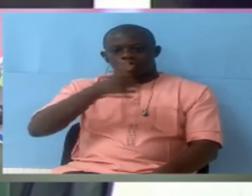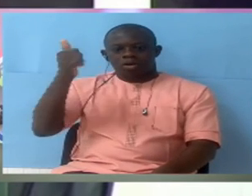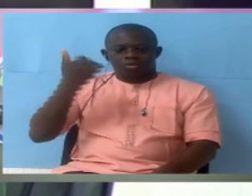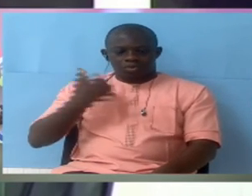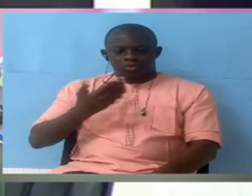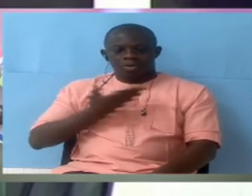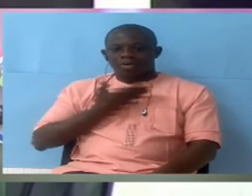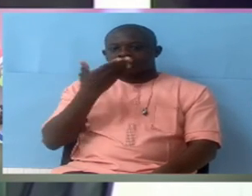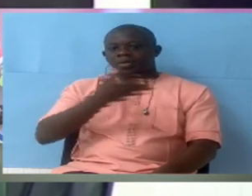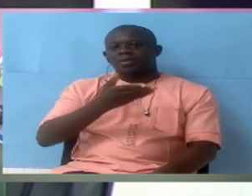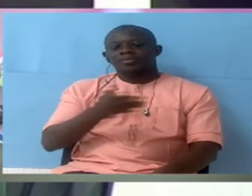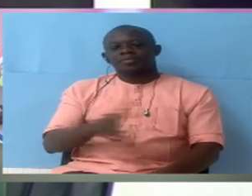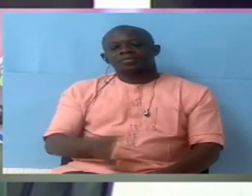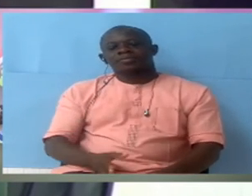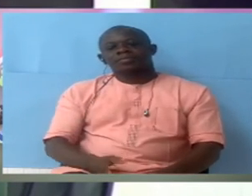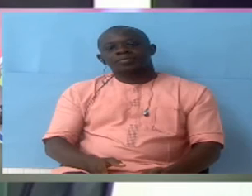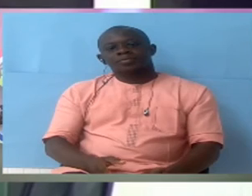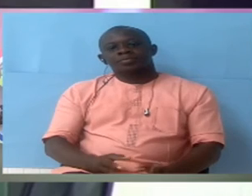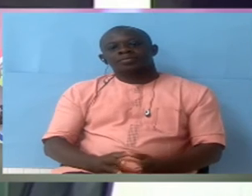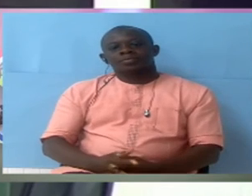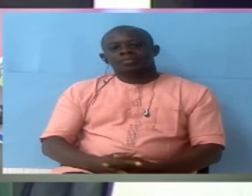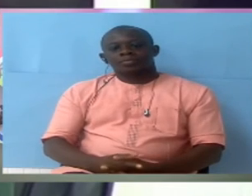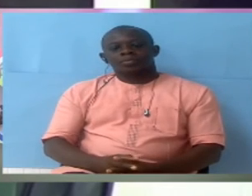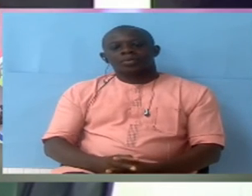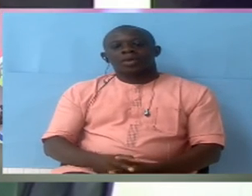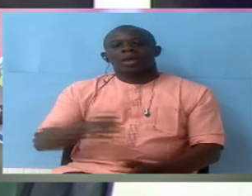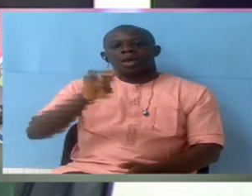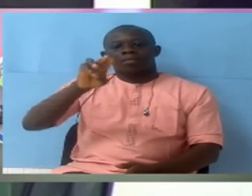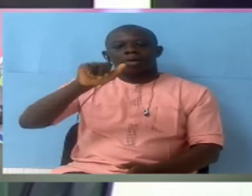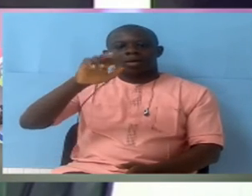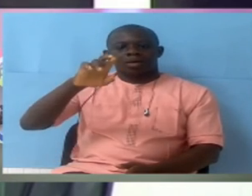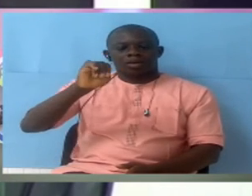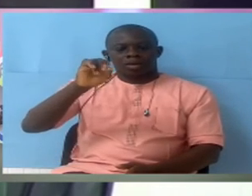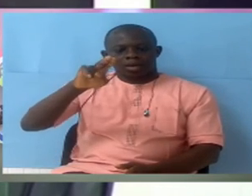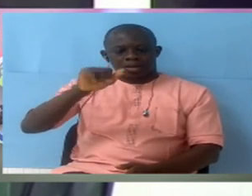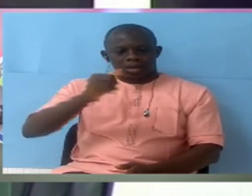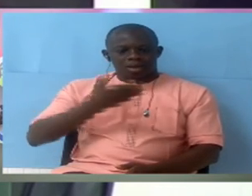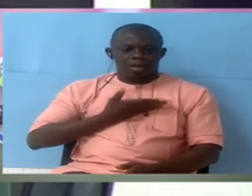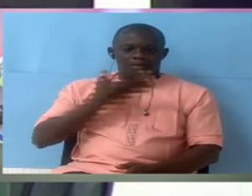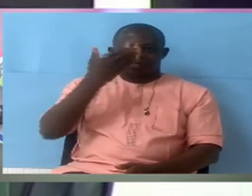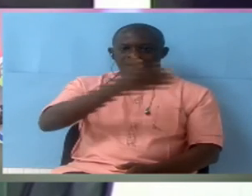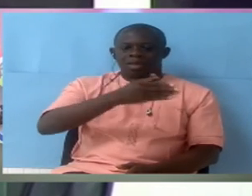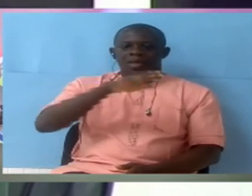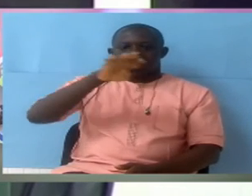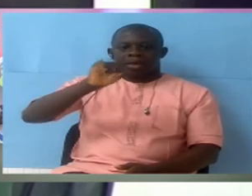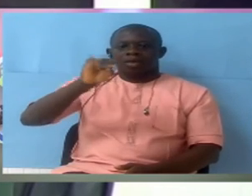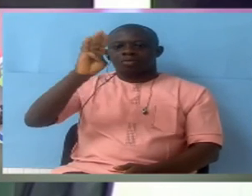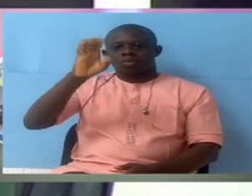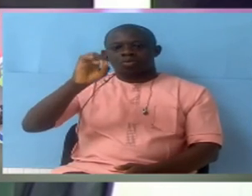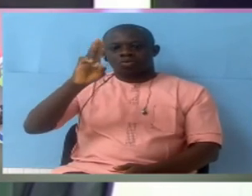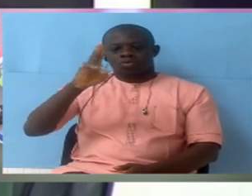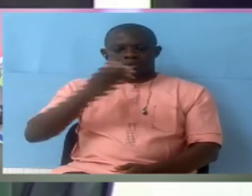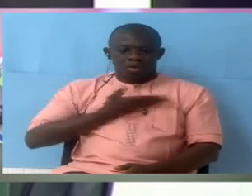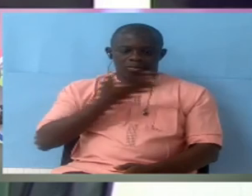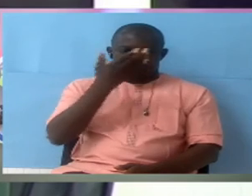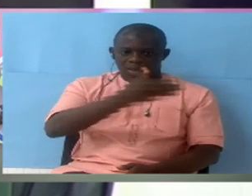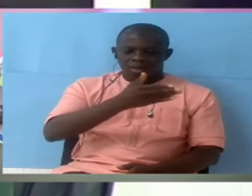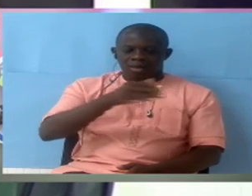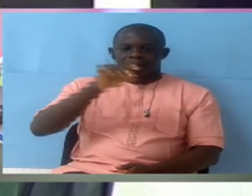ak ñeneen fa lañ nekk. Marena was there, Ibulo was there. Marena fa won, Ibulo mu fa won. Man la fi koor. Man la fi